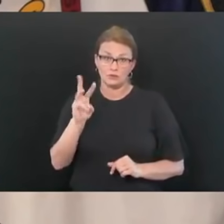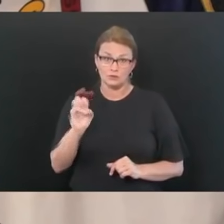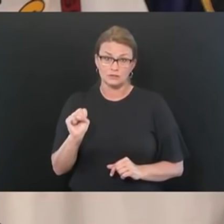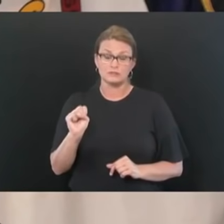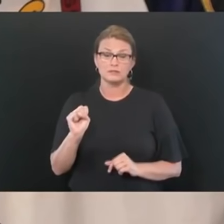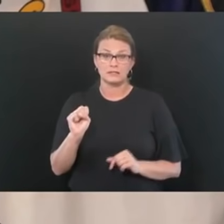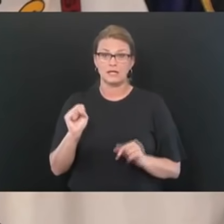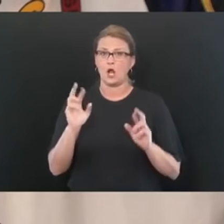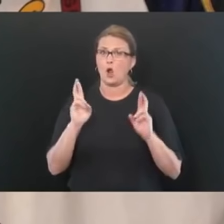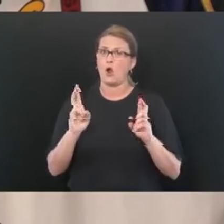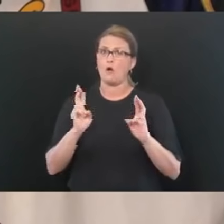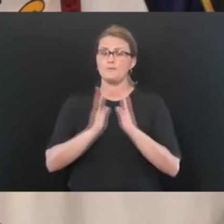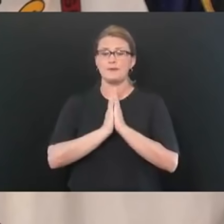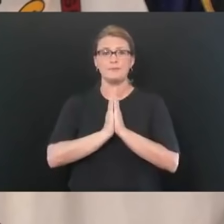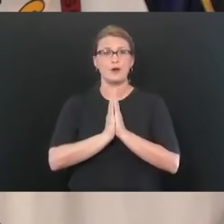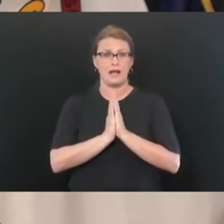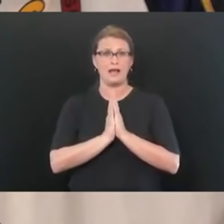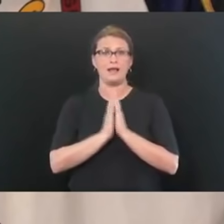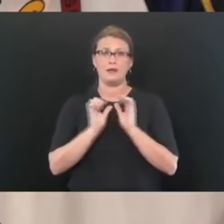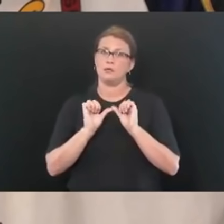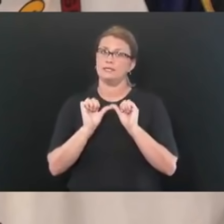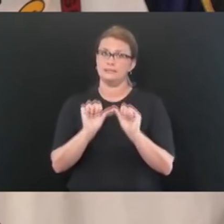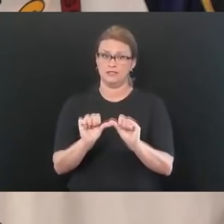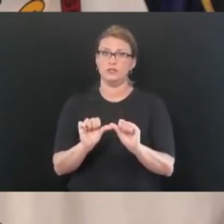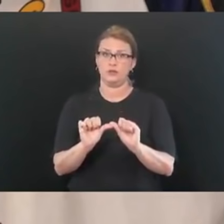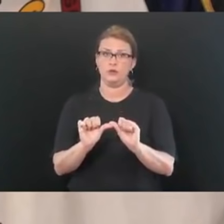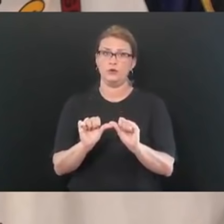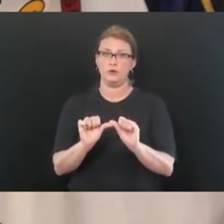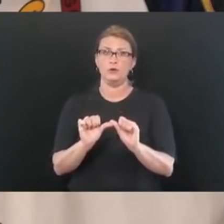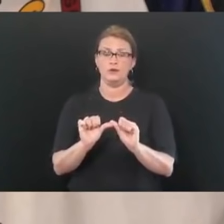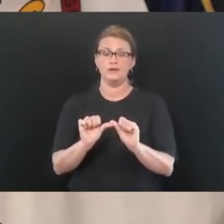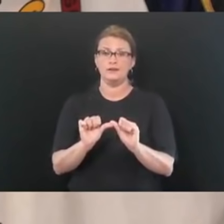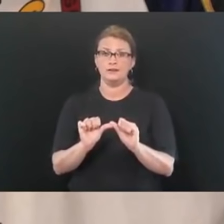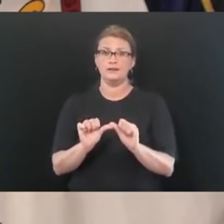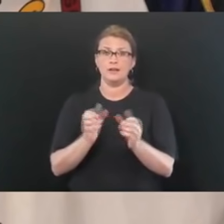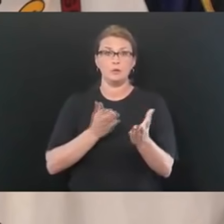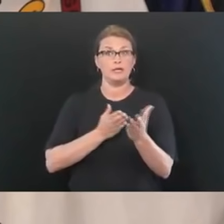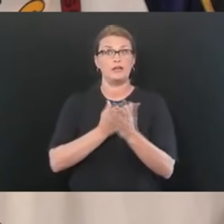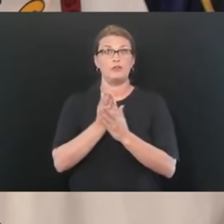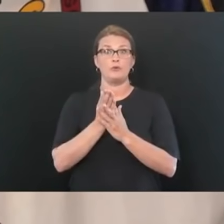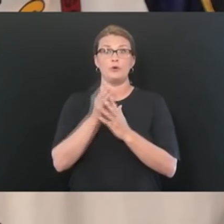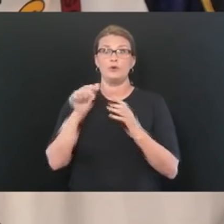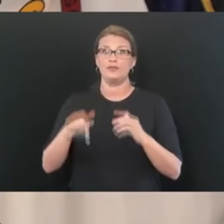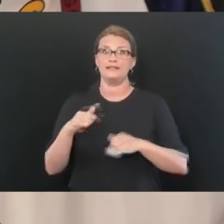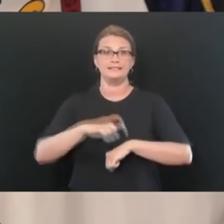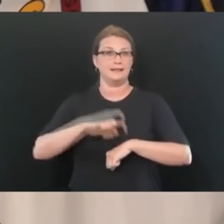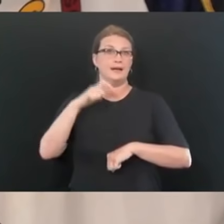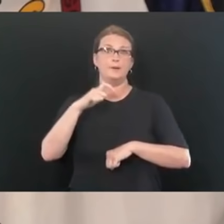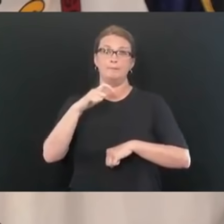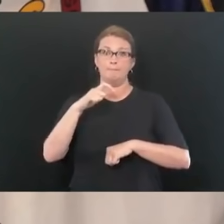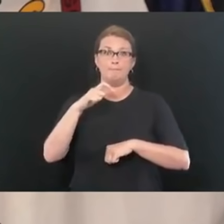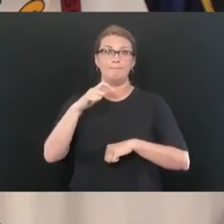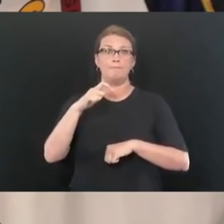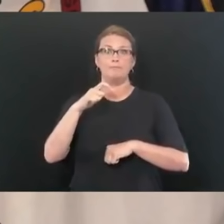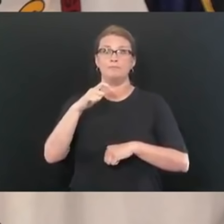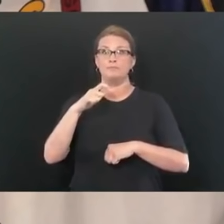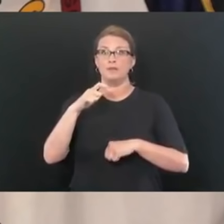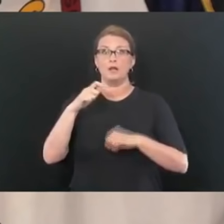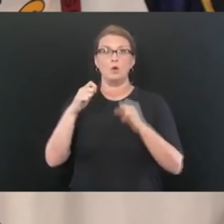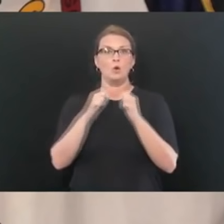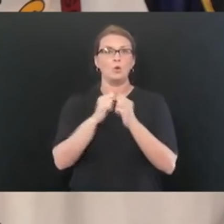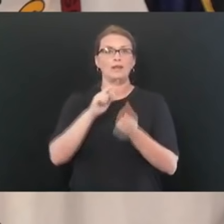let's just hope and pray that we get through this blitz of nursing